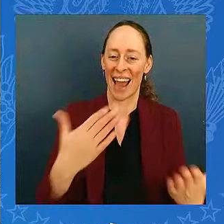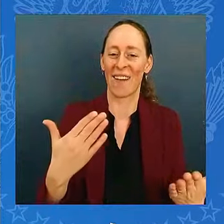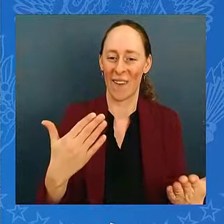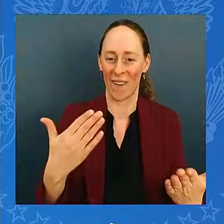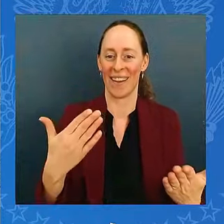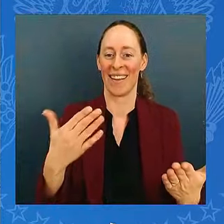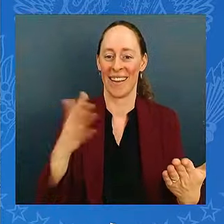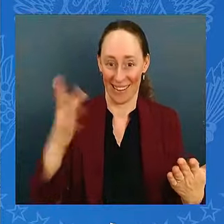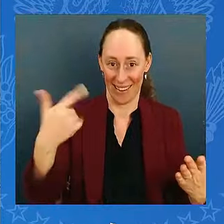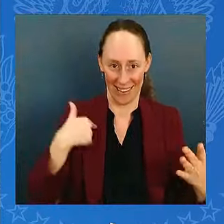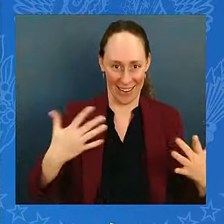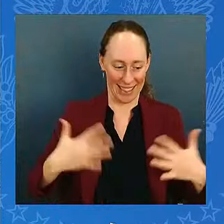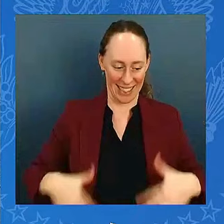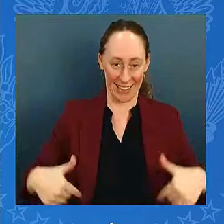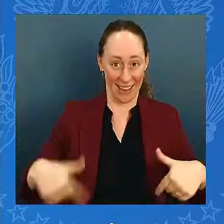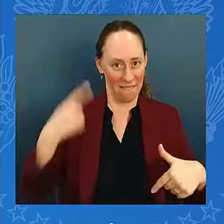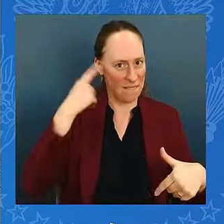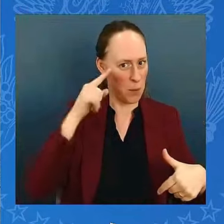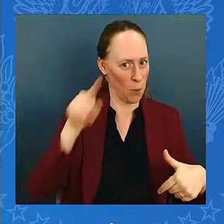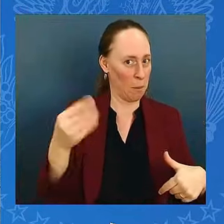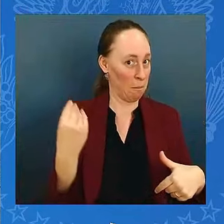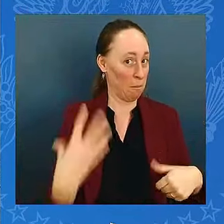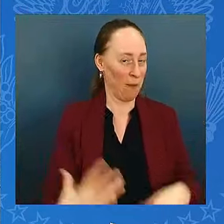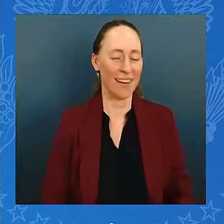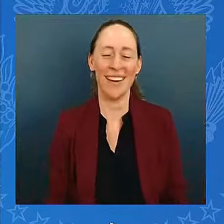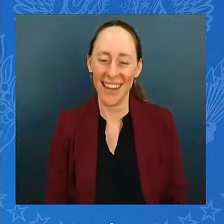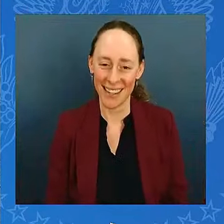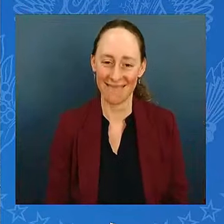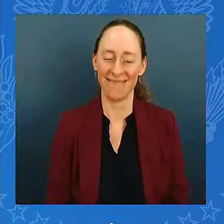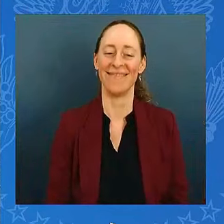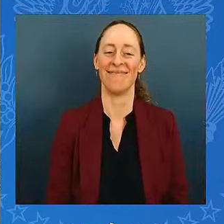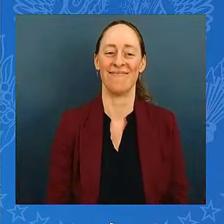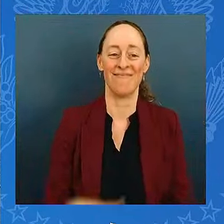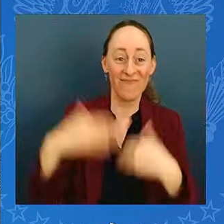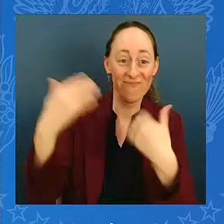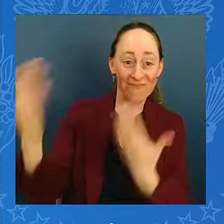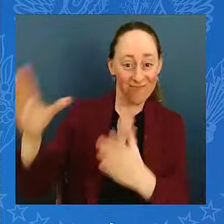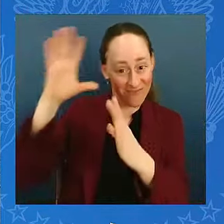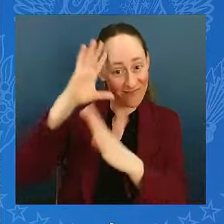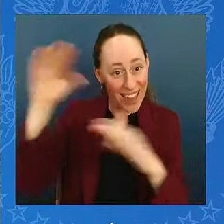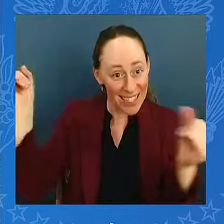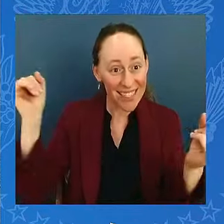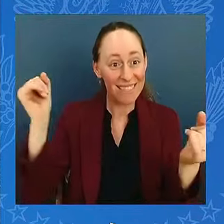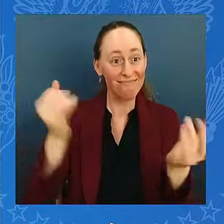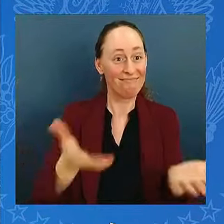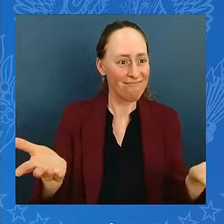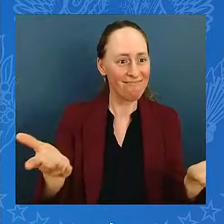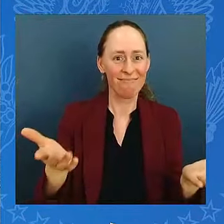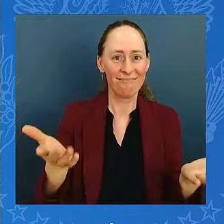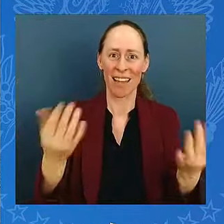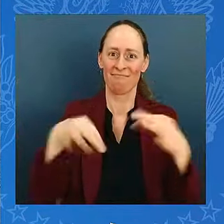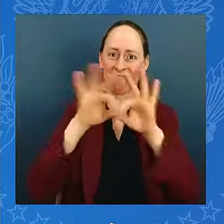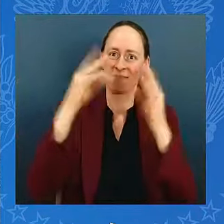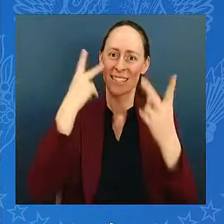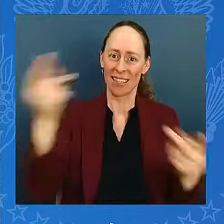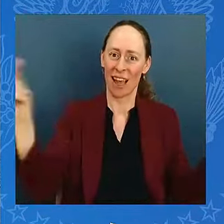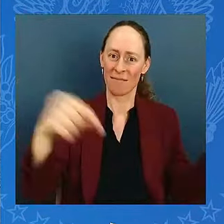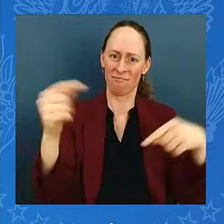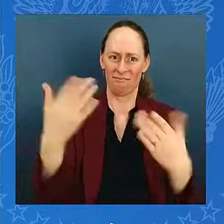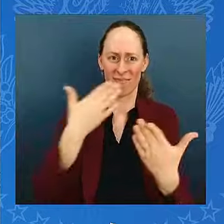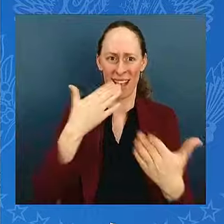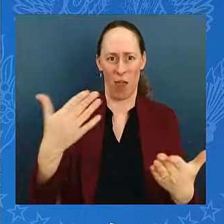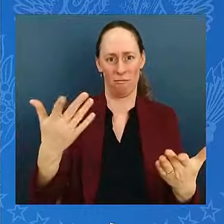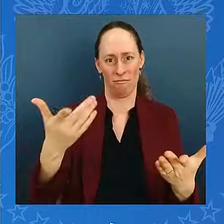Mr. President and esteemed guests, thank you for hosting Gotham F.C., the reigning NWSL